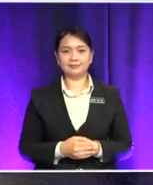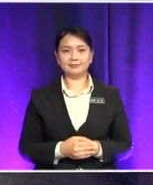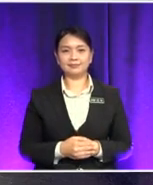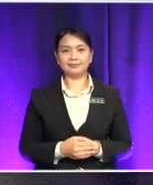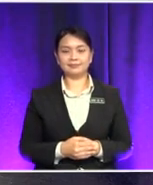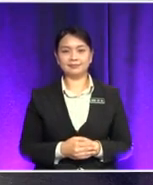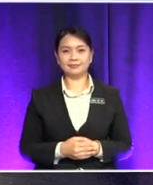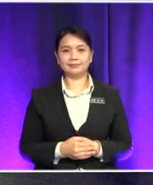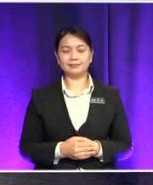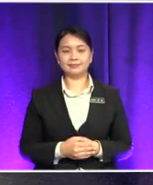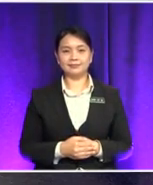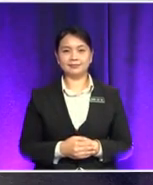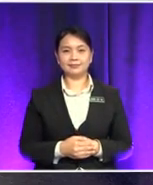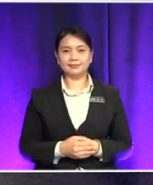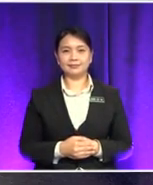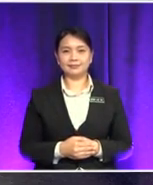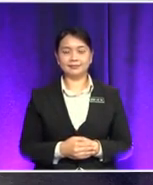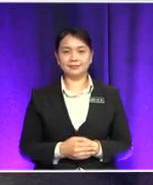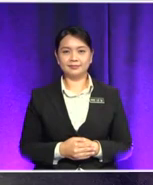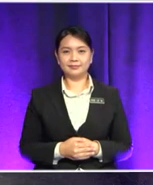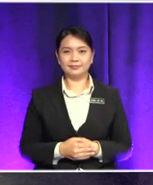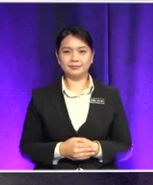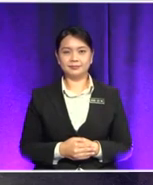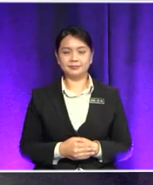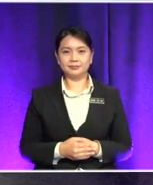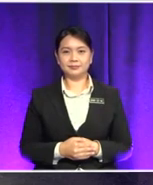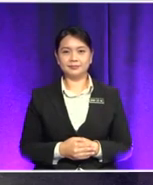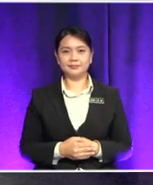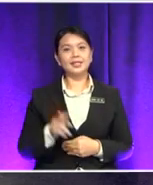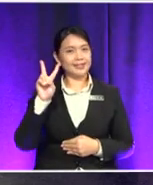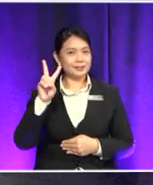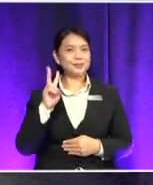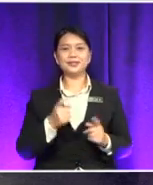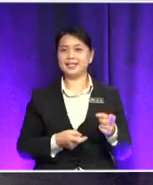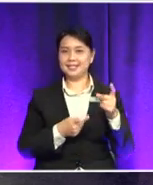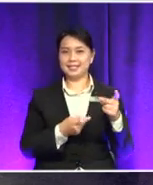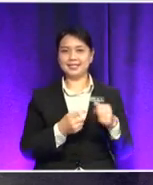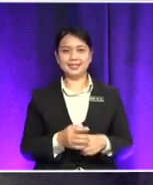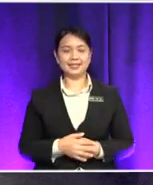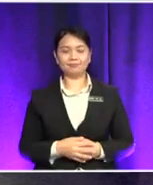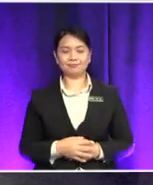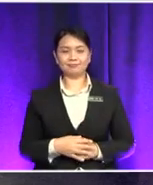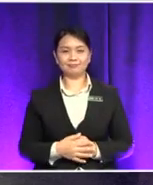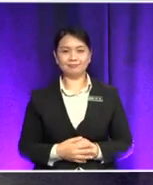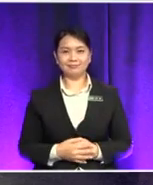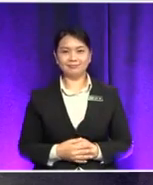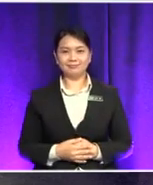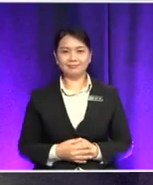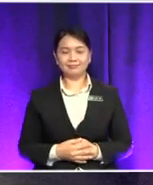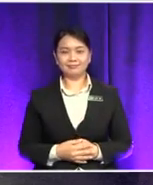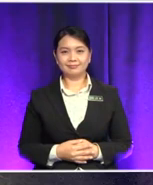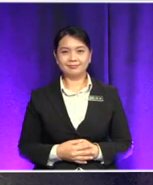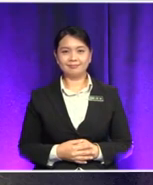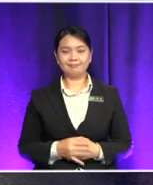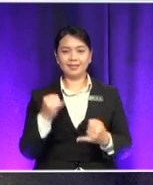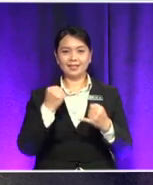Alpha is brewing in her mind about an environment campaign. Yes. So two candies Thank you, for Hanif. You. Good job. Okay, so